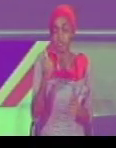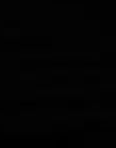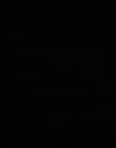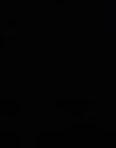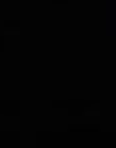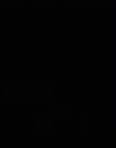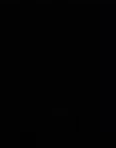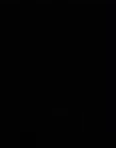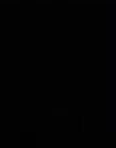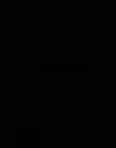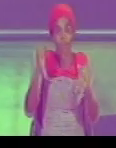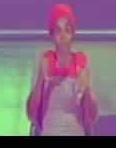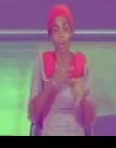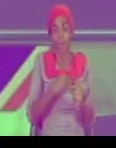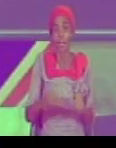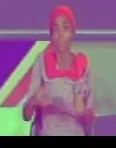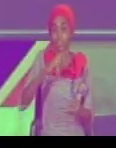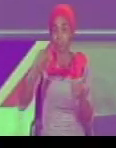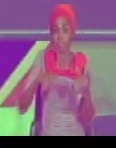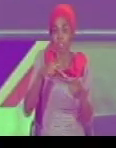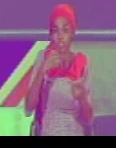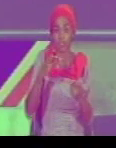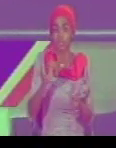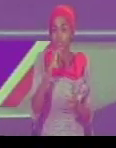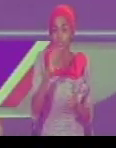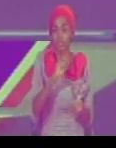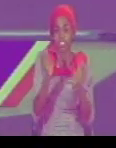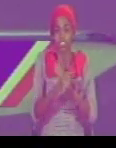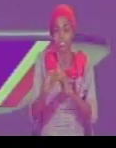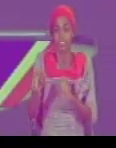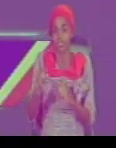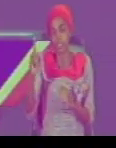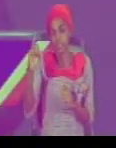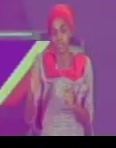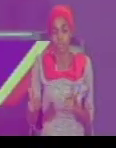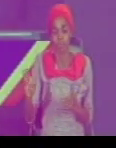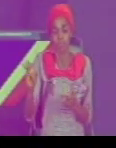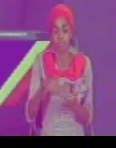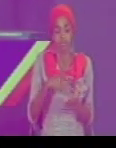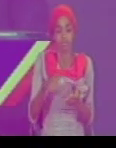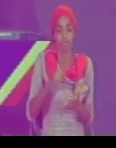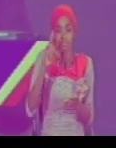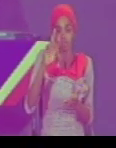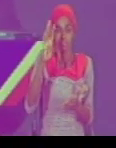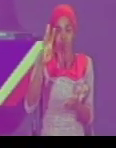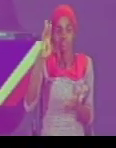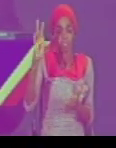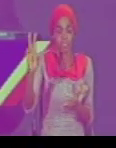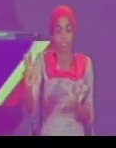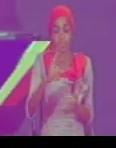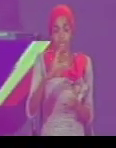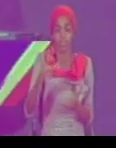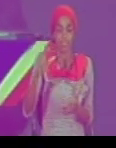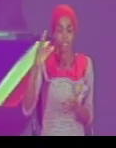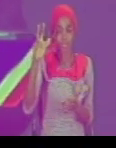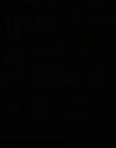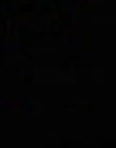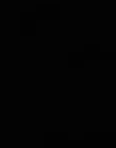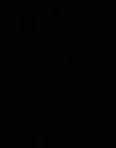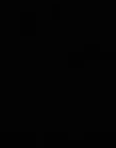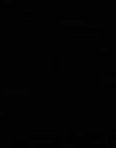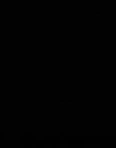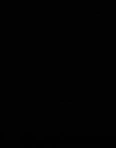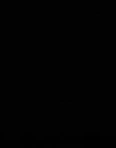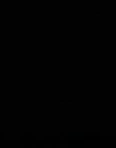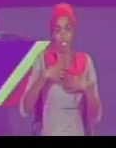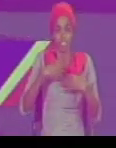Unchangeable God. In Psalm 147, I'm reading from verse 3, he healeth the broken in heart. He